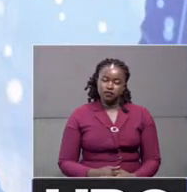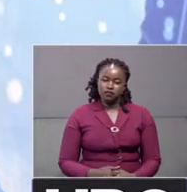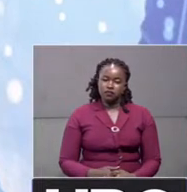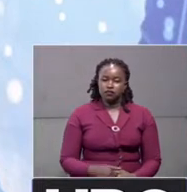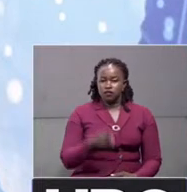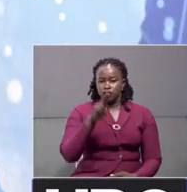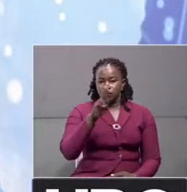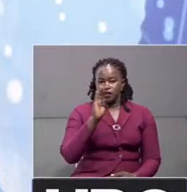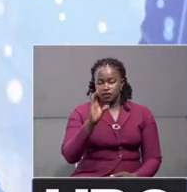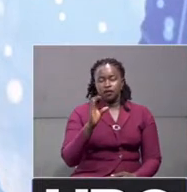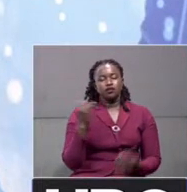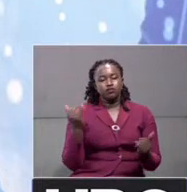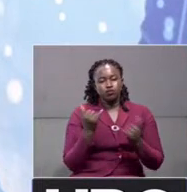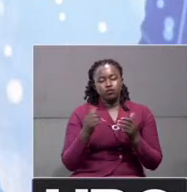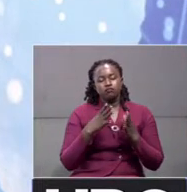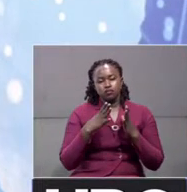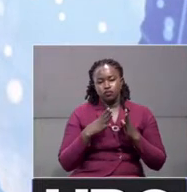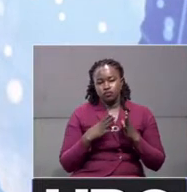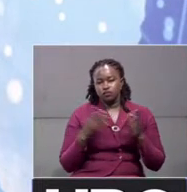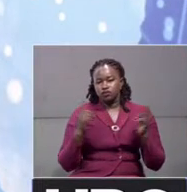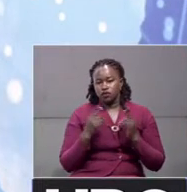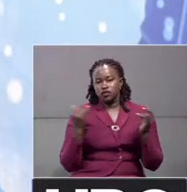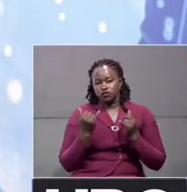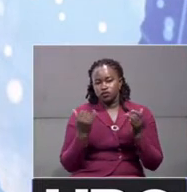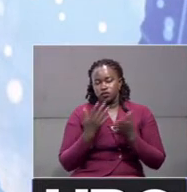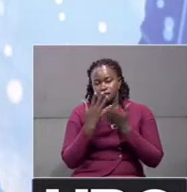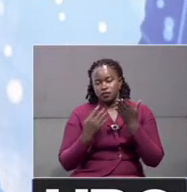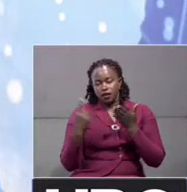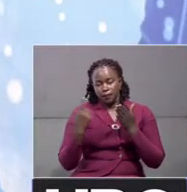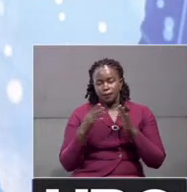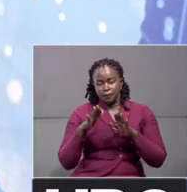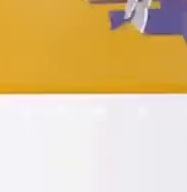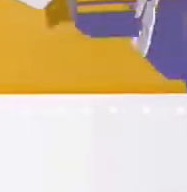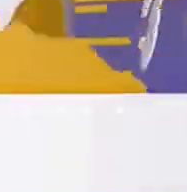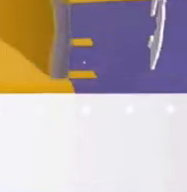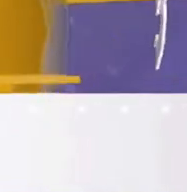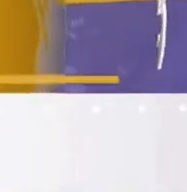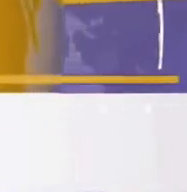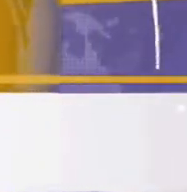UBC News Tonight takes a very short break, but we still have more stories. Don't move an inch.